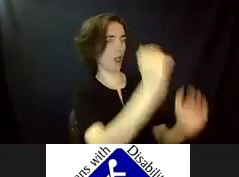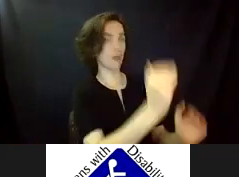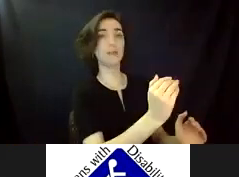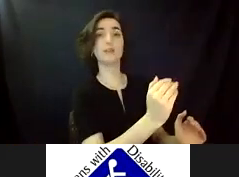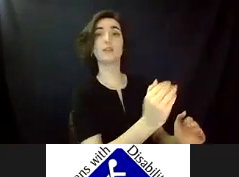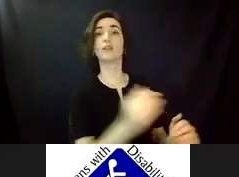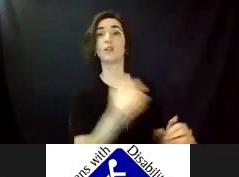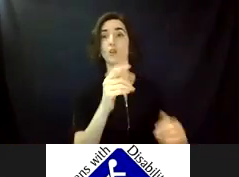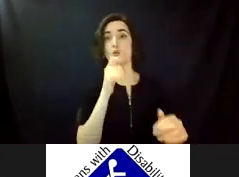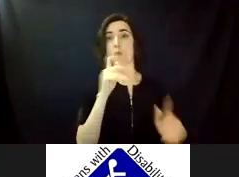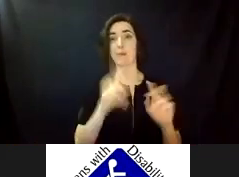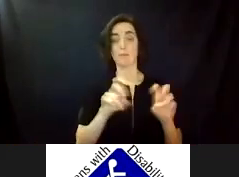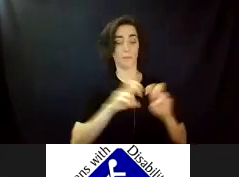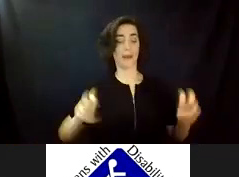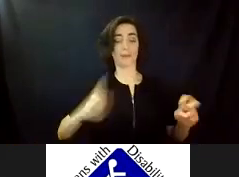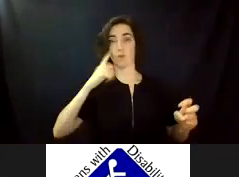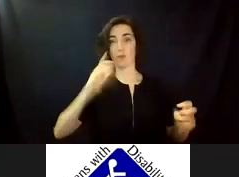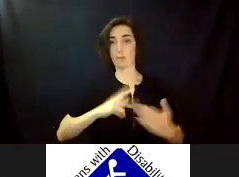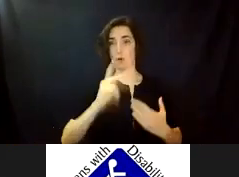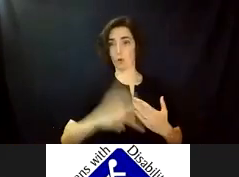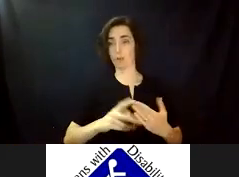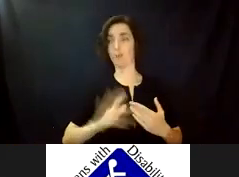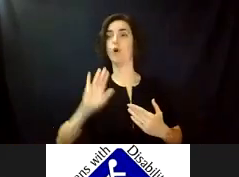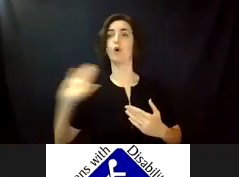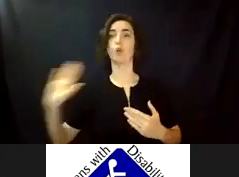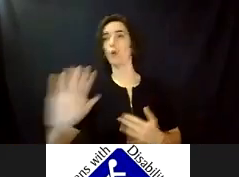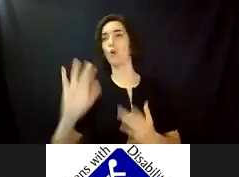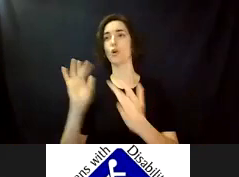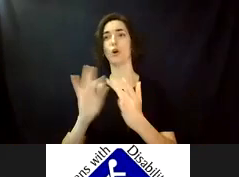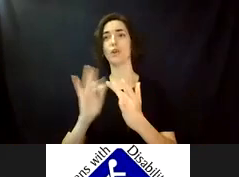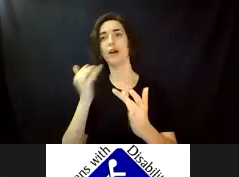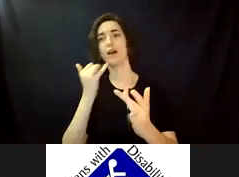this panel for those programs, their contact information is there.